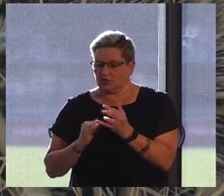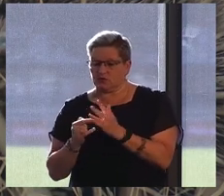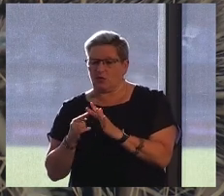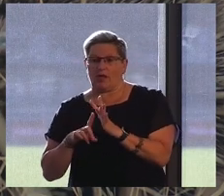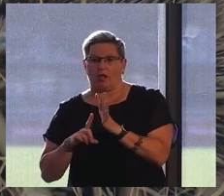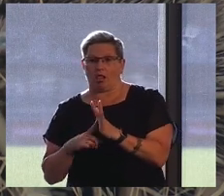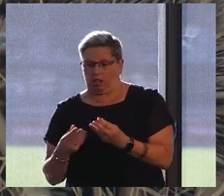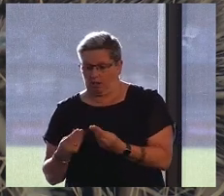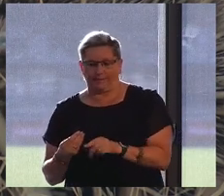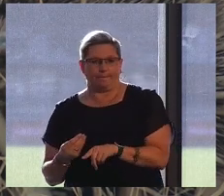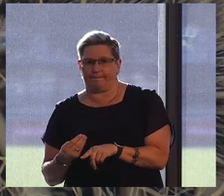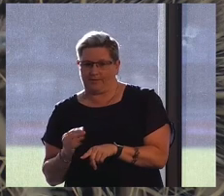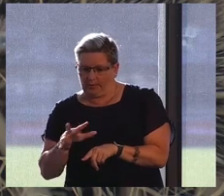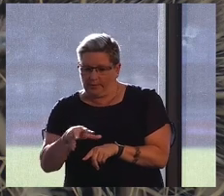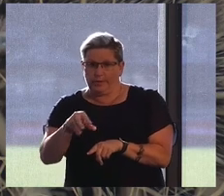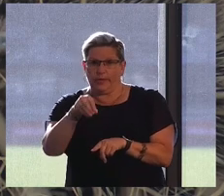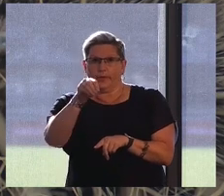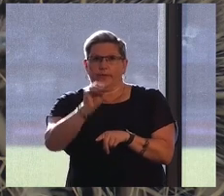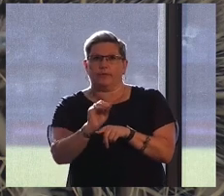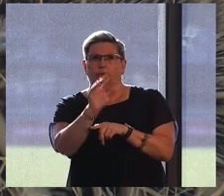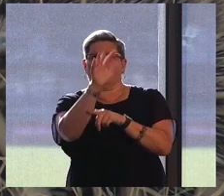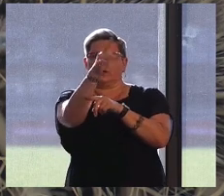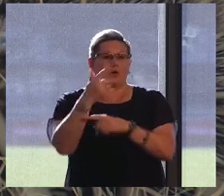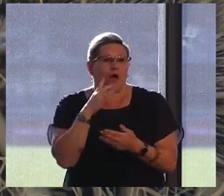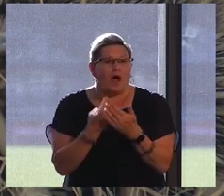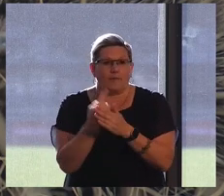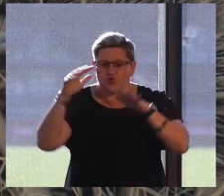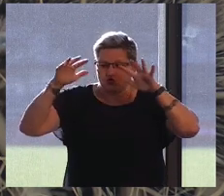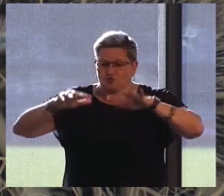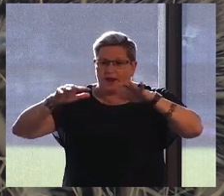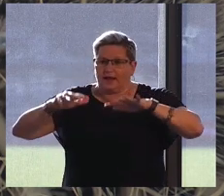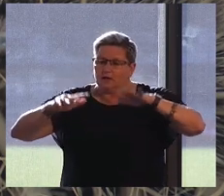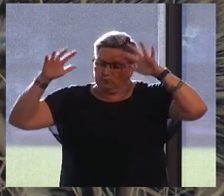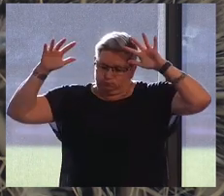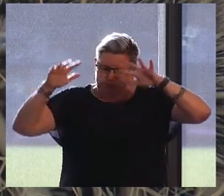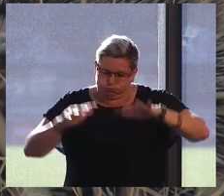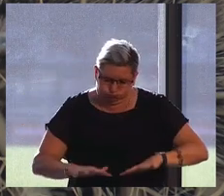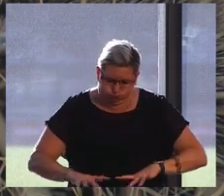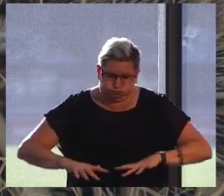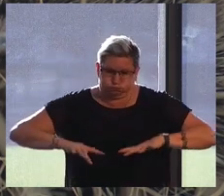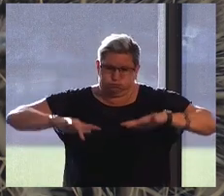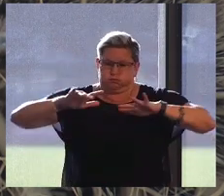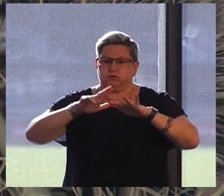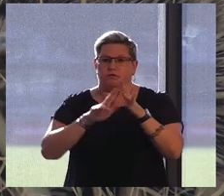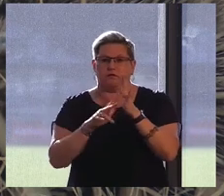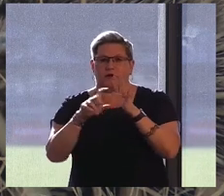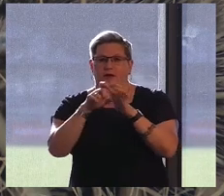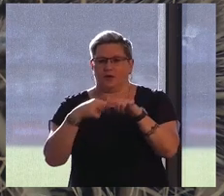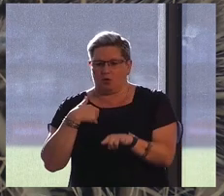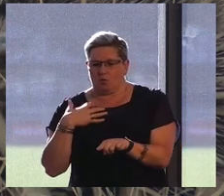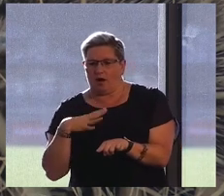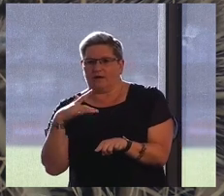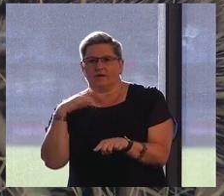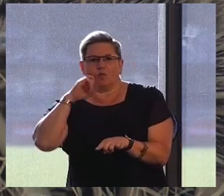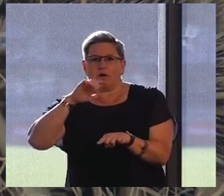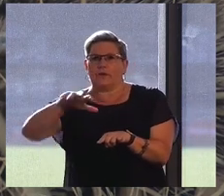atmosphere. And when it did rain, you would get more intense flooding because that water that was meant to be in the soil was up in the air, and then it